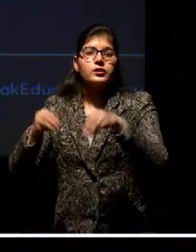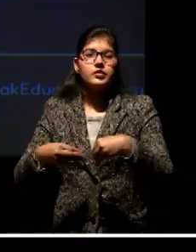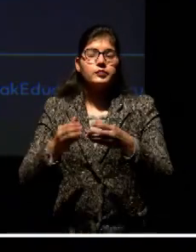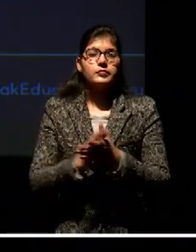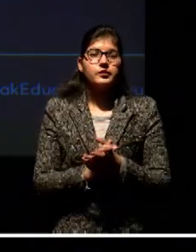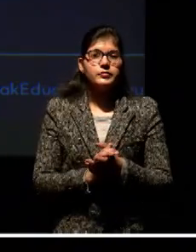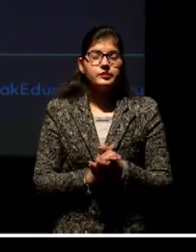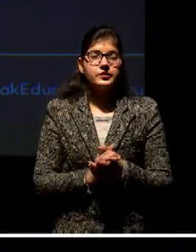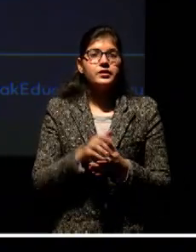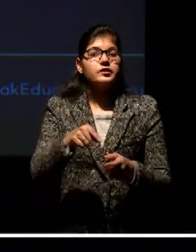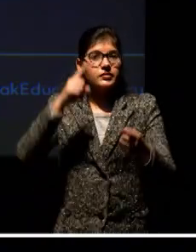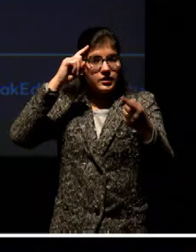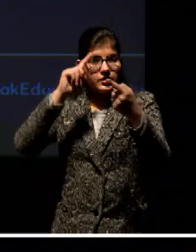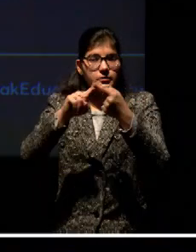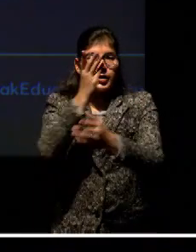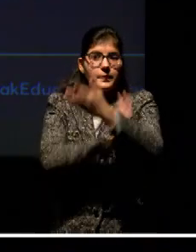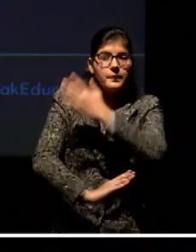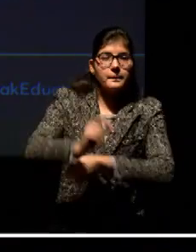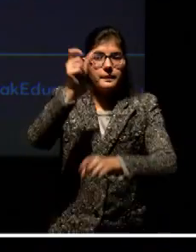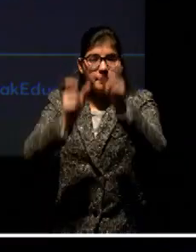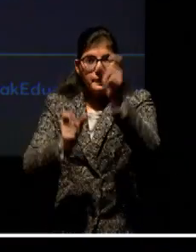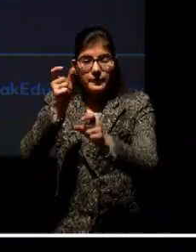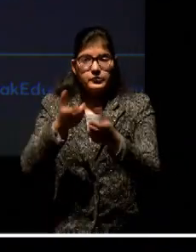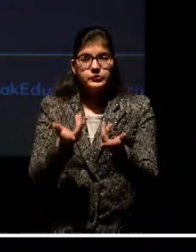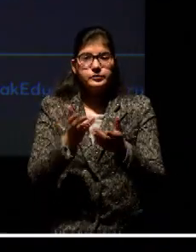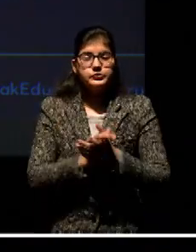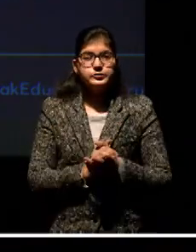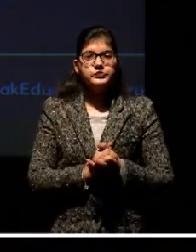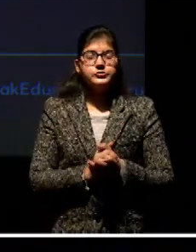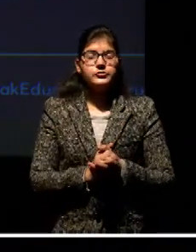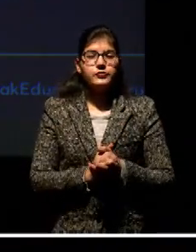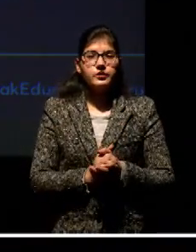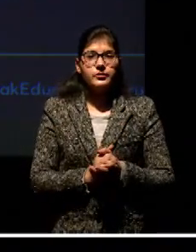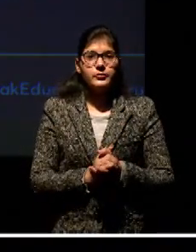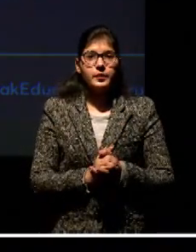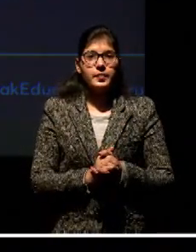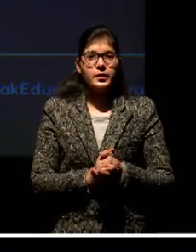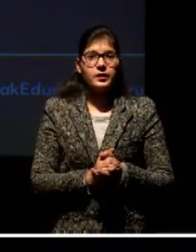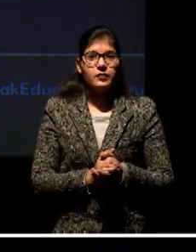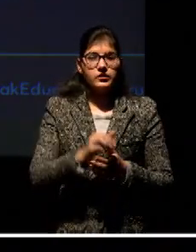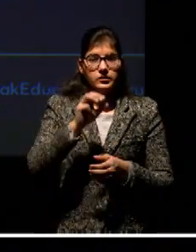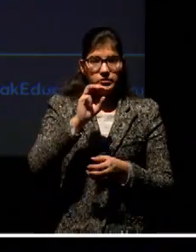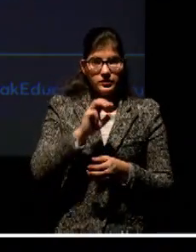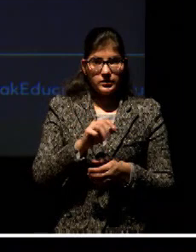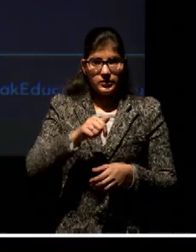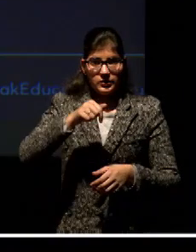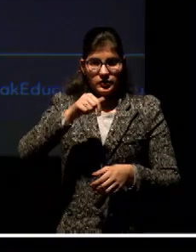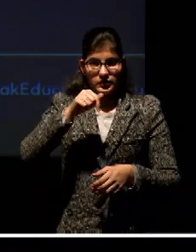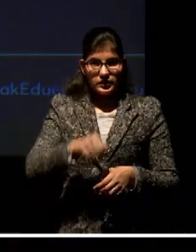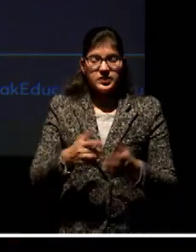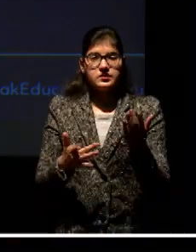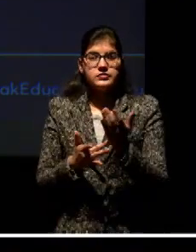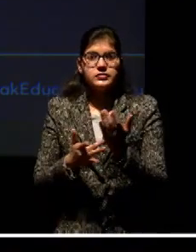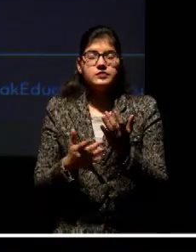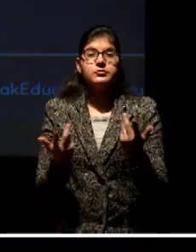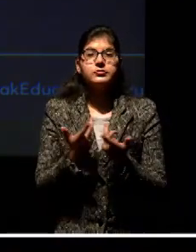for the purpose of persons with disability. I'm particularly emphatic on this particular technology